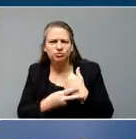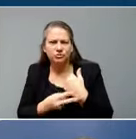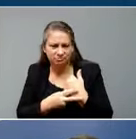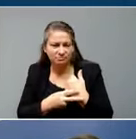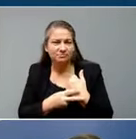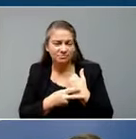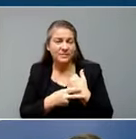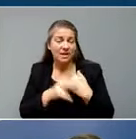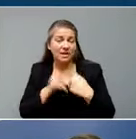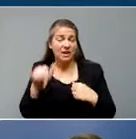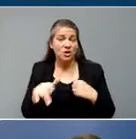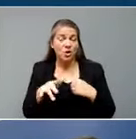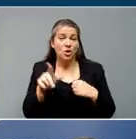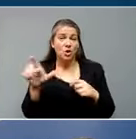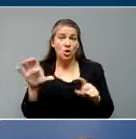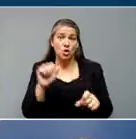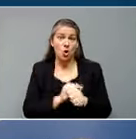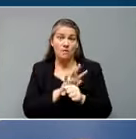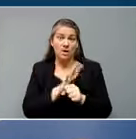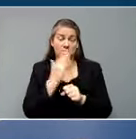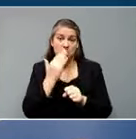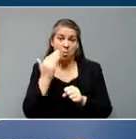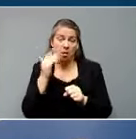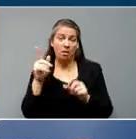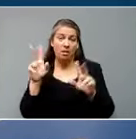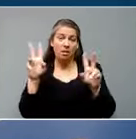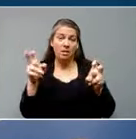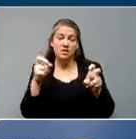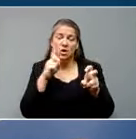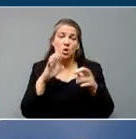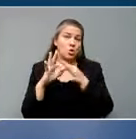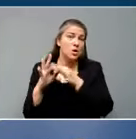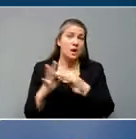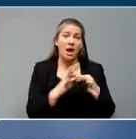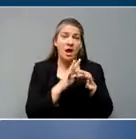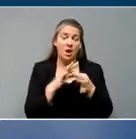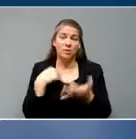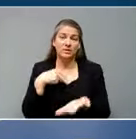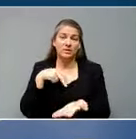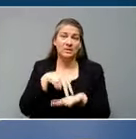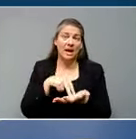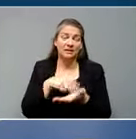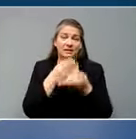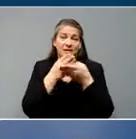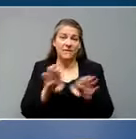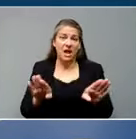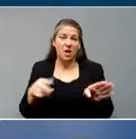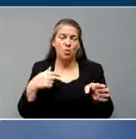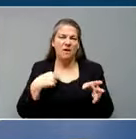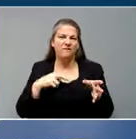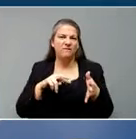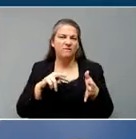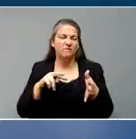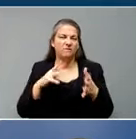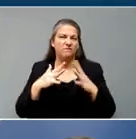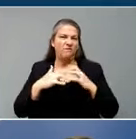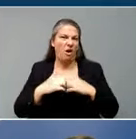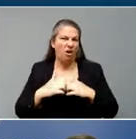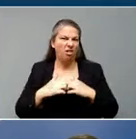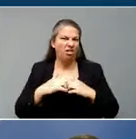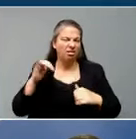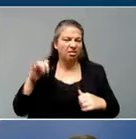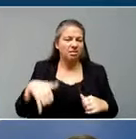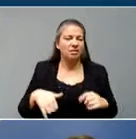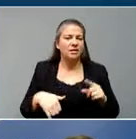titled United We Stand, Divided We Fall, after our state motto. It is going to be a